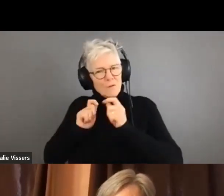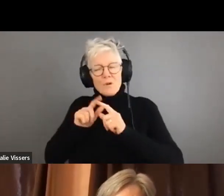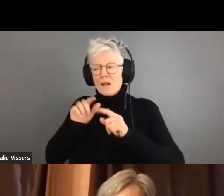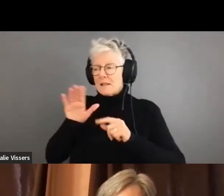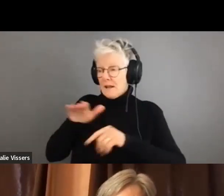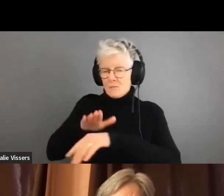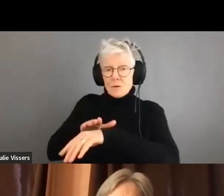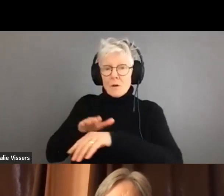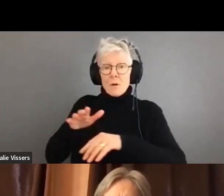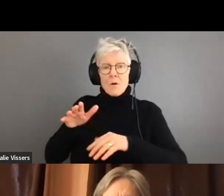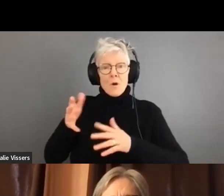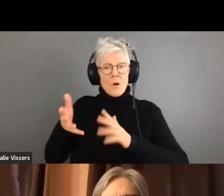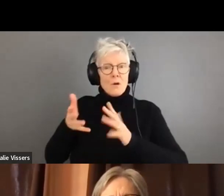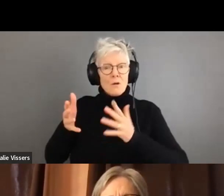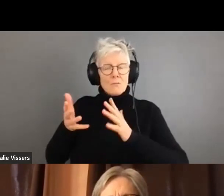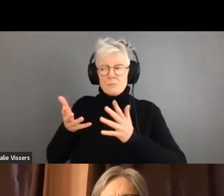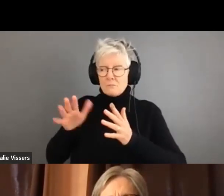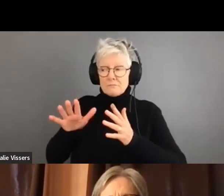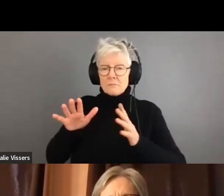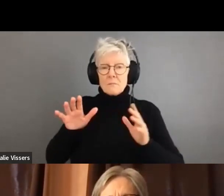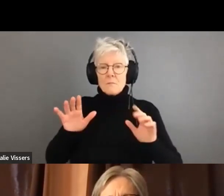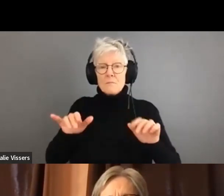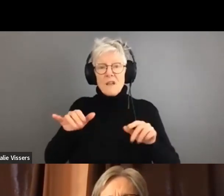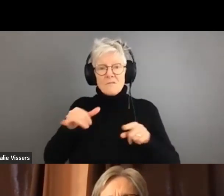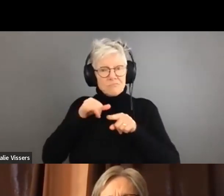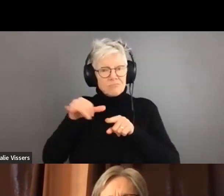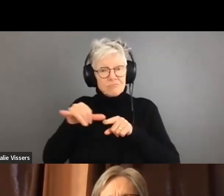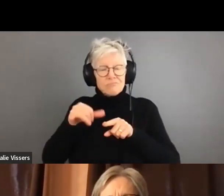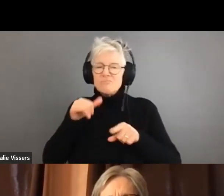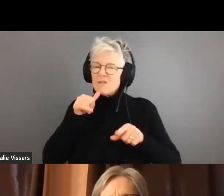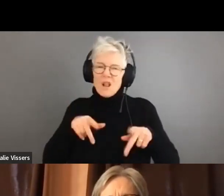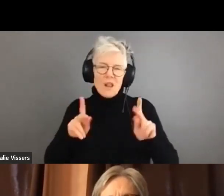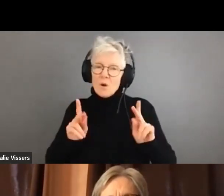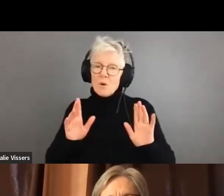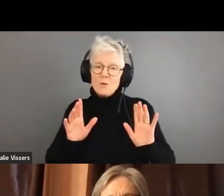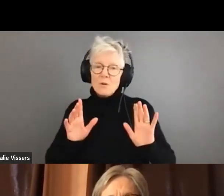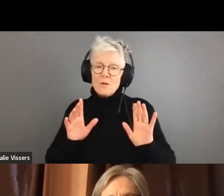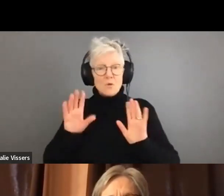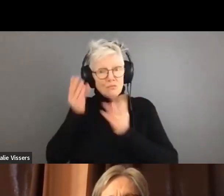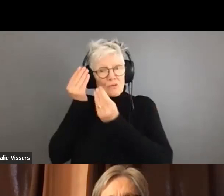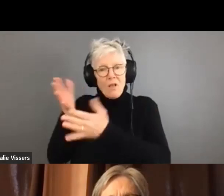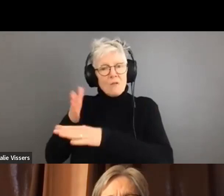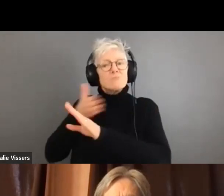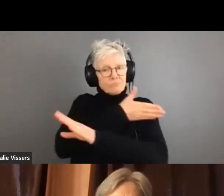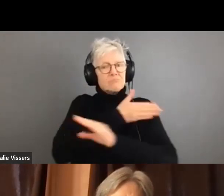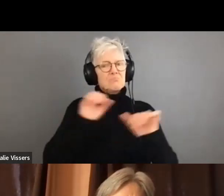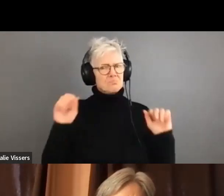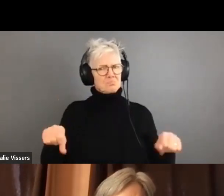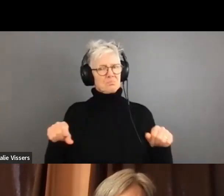say, look, just want to make you know that no vulgar language is allowed. Again, you can tell them ahead of time.